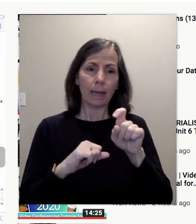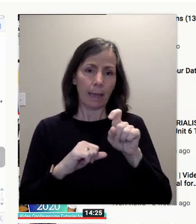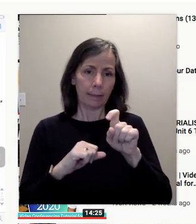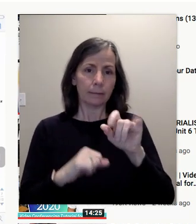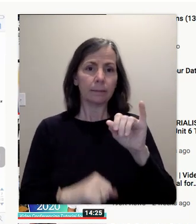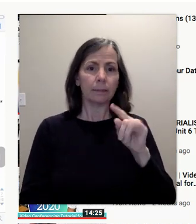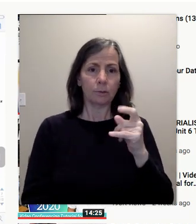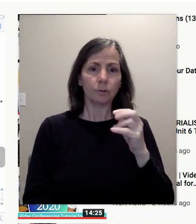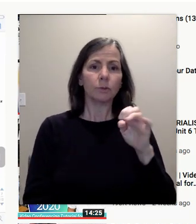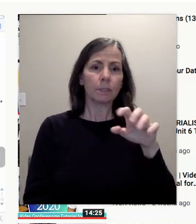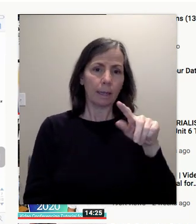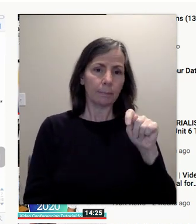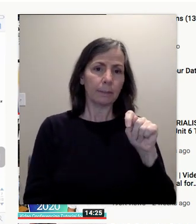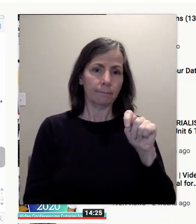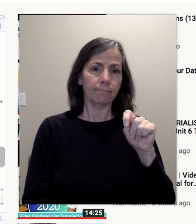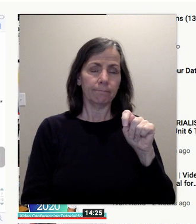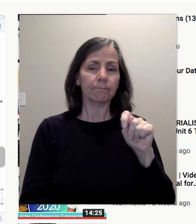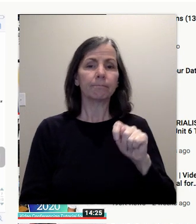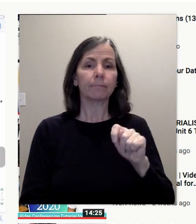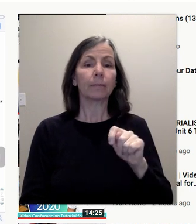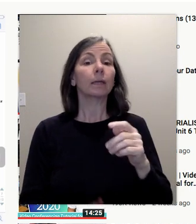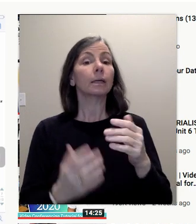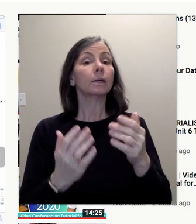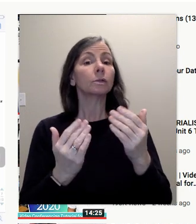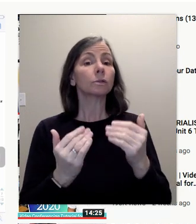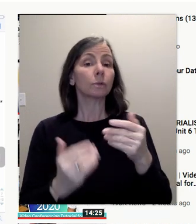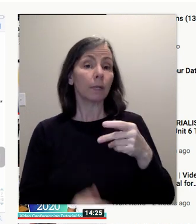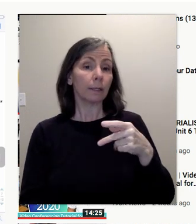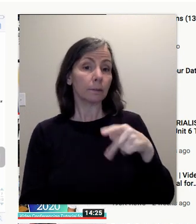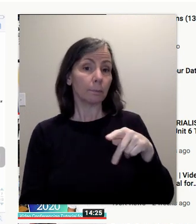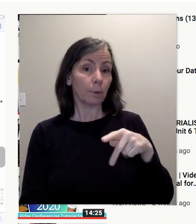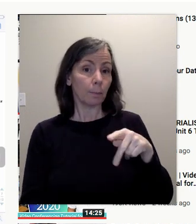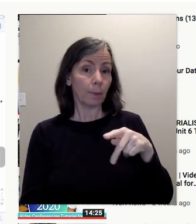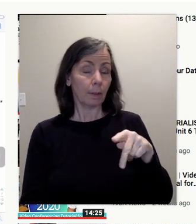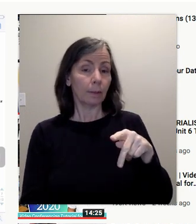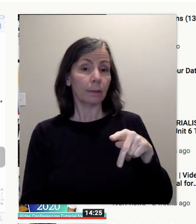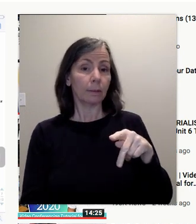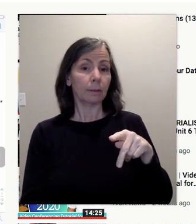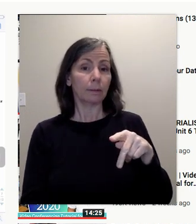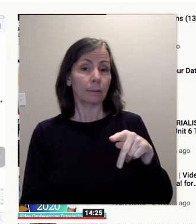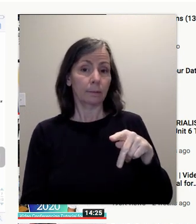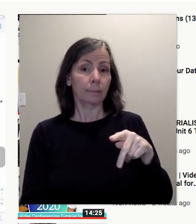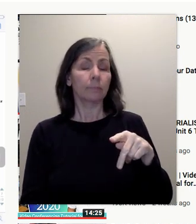Next, in purple, we're going to find our